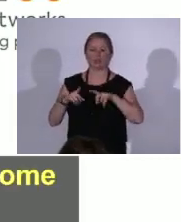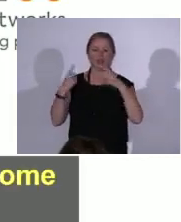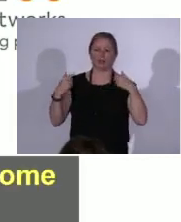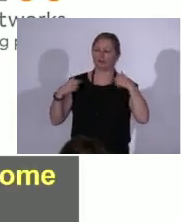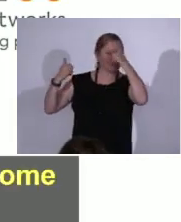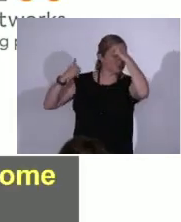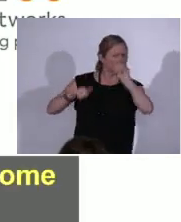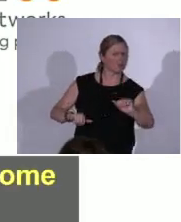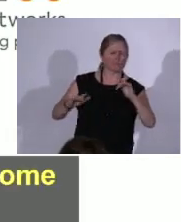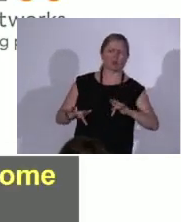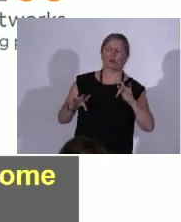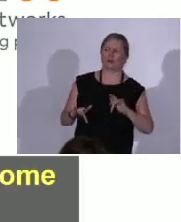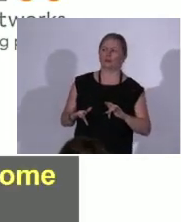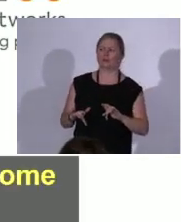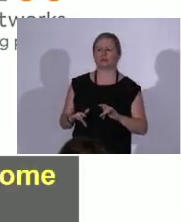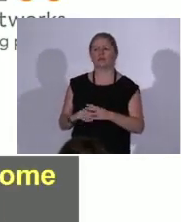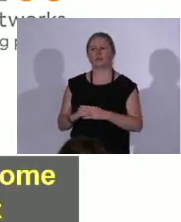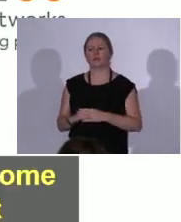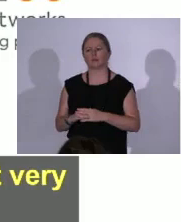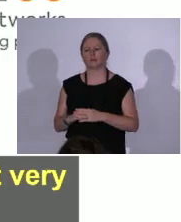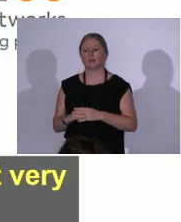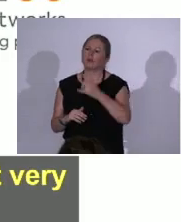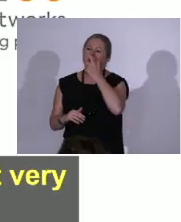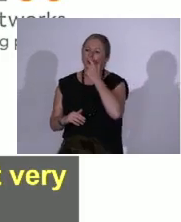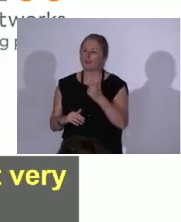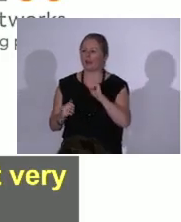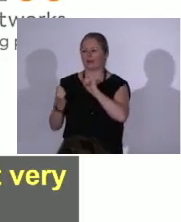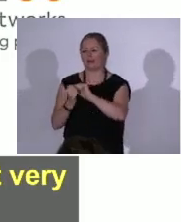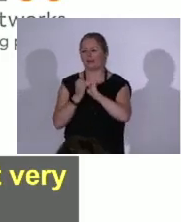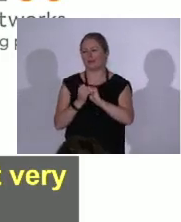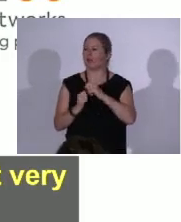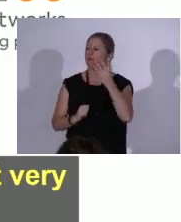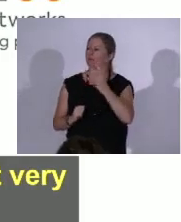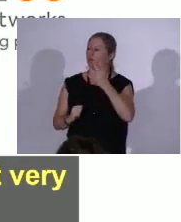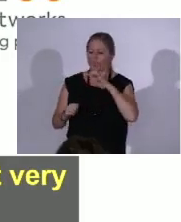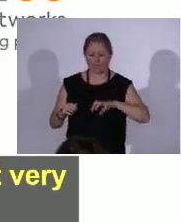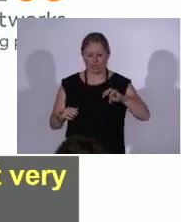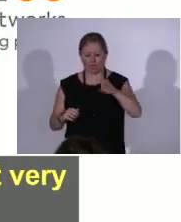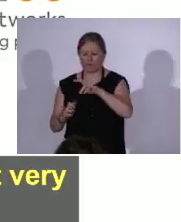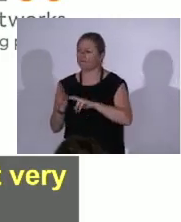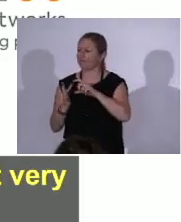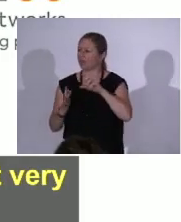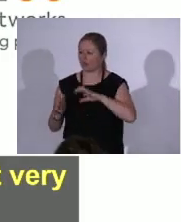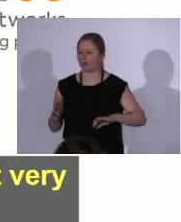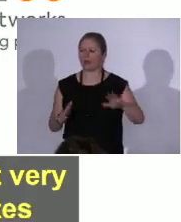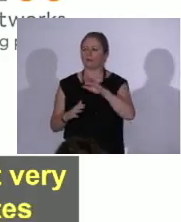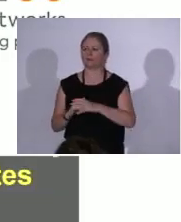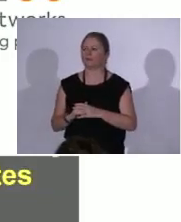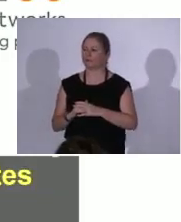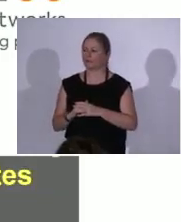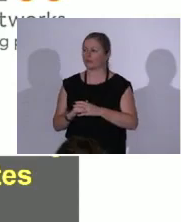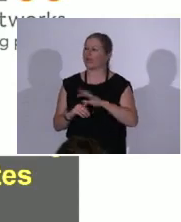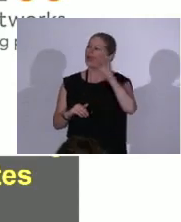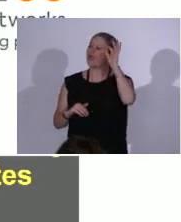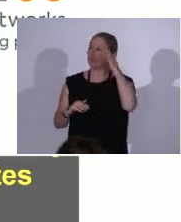with. So thankfully we have Launch Housing on board with their 14 sites across Victoria. The Council to Homeless Persons has